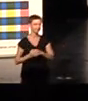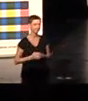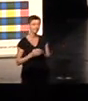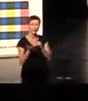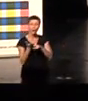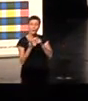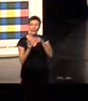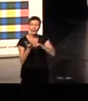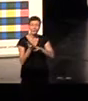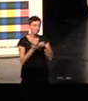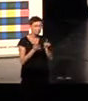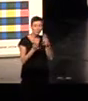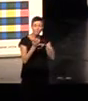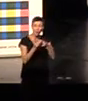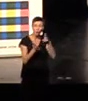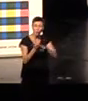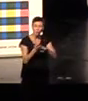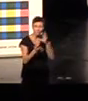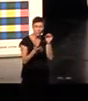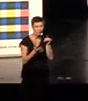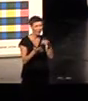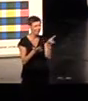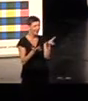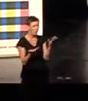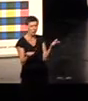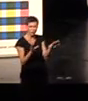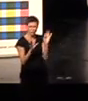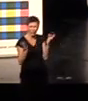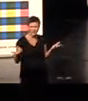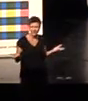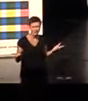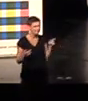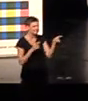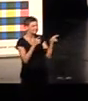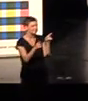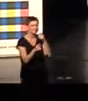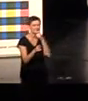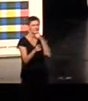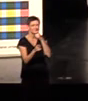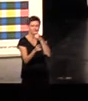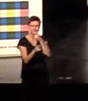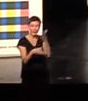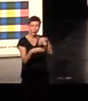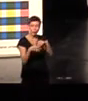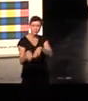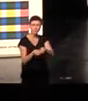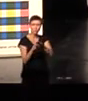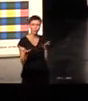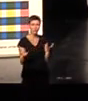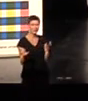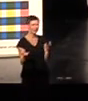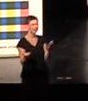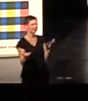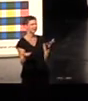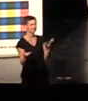lip en macro dat was de choice nu oude joyce inclusief democratie is dus